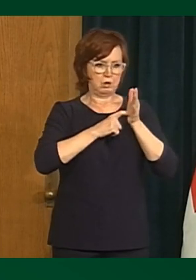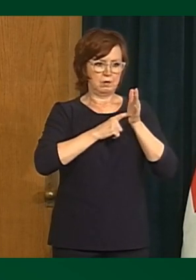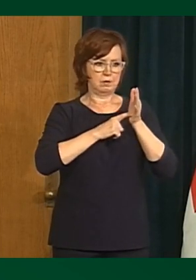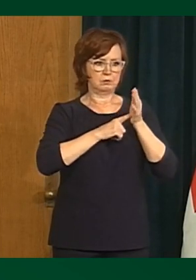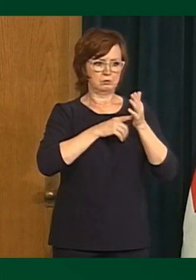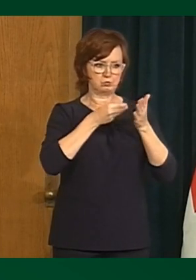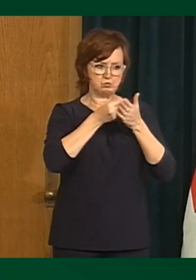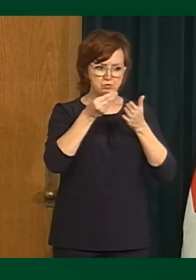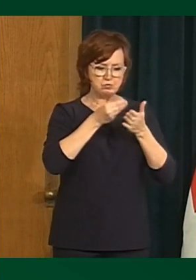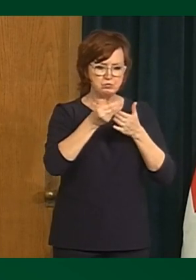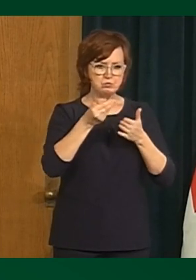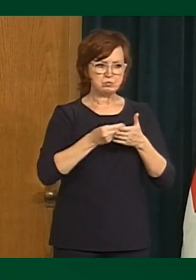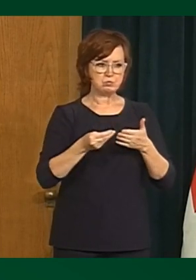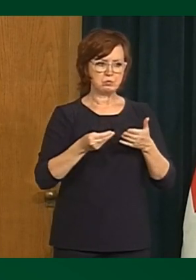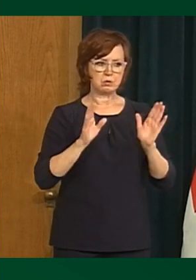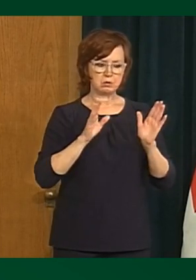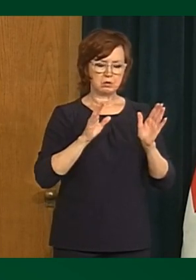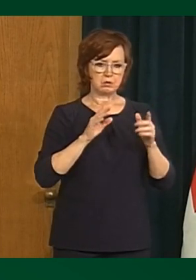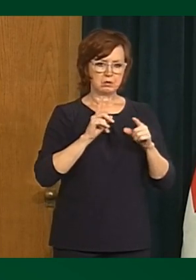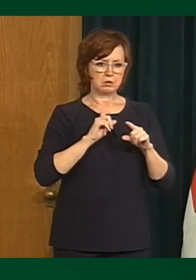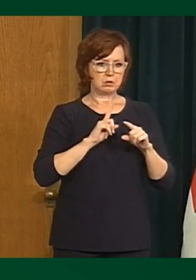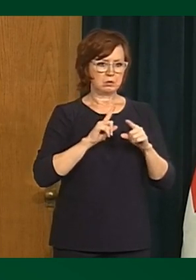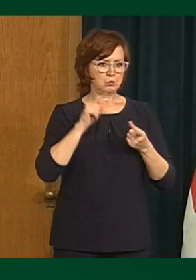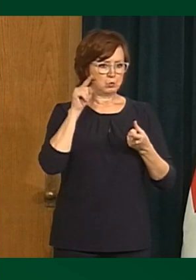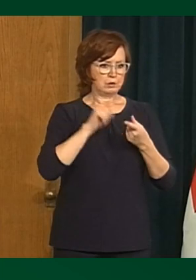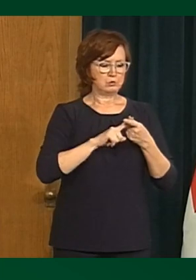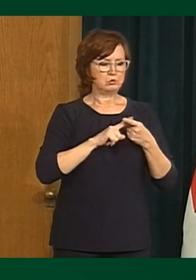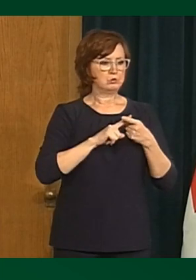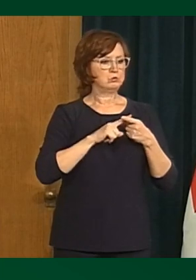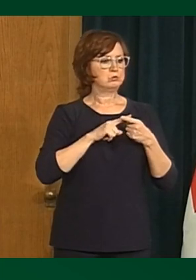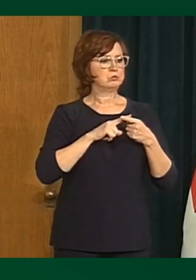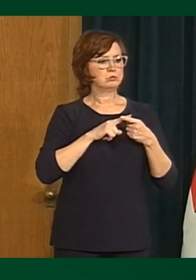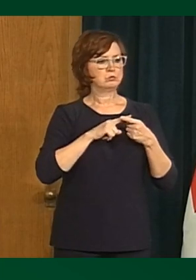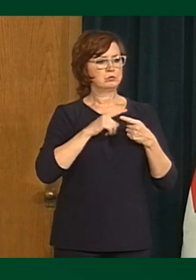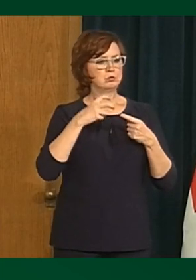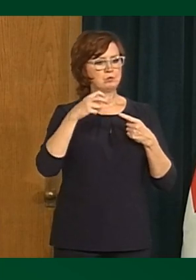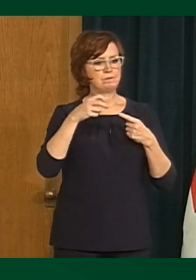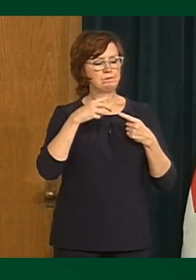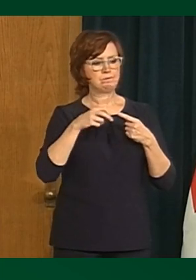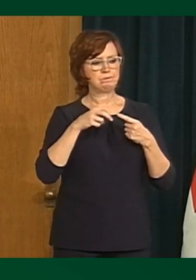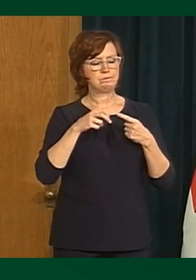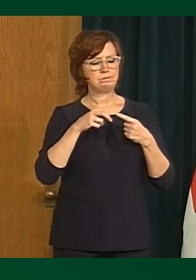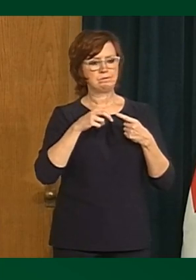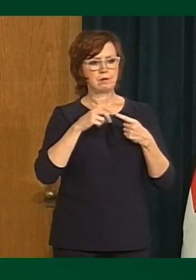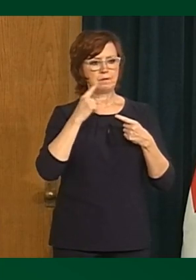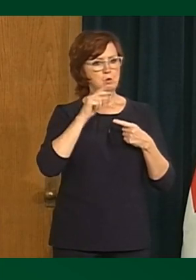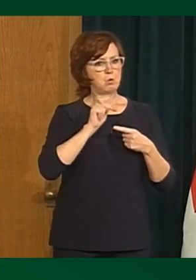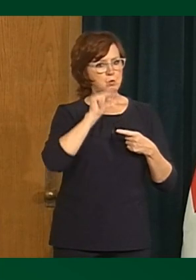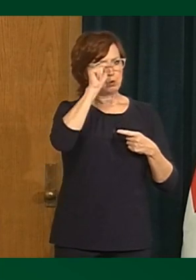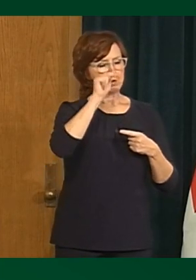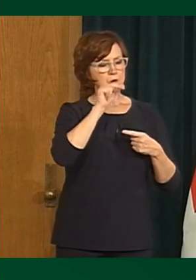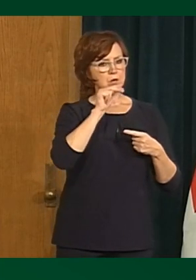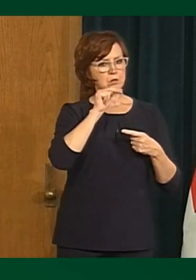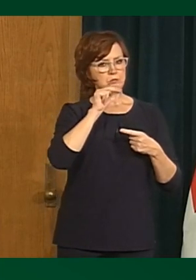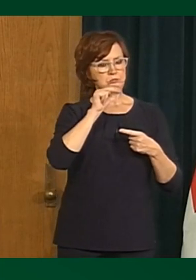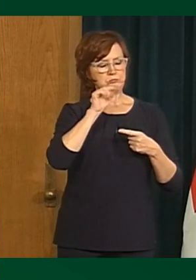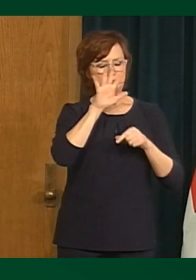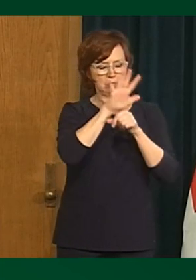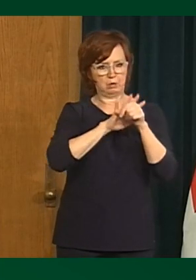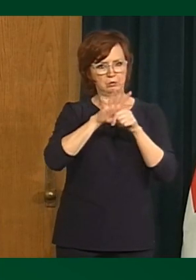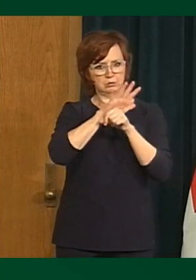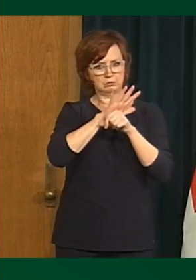between communities and in and out of the northern areas of the province. I believe